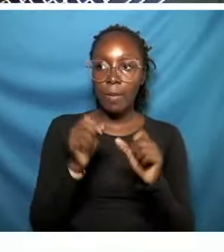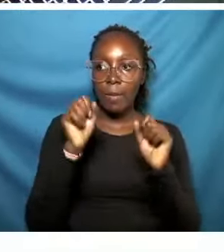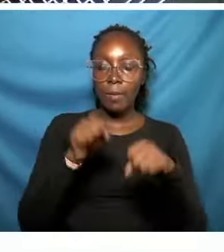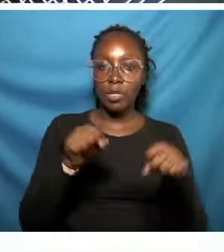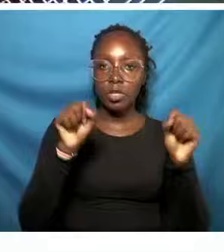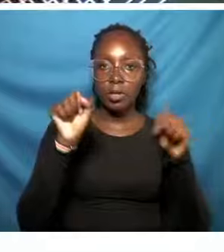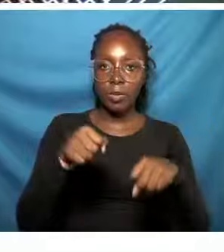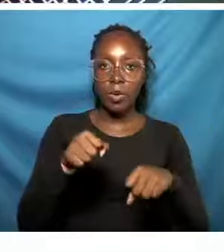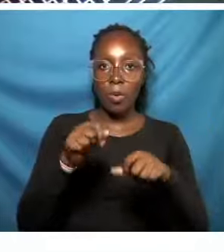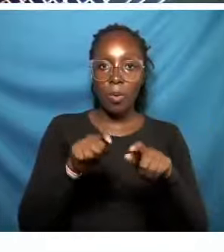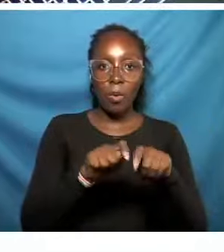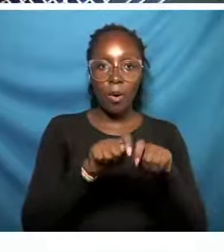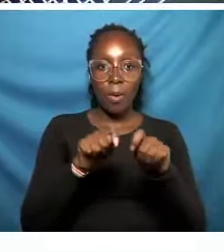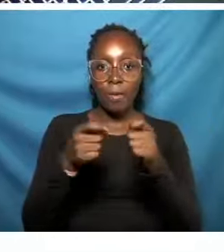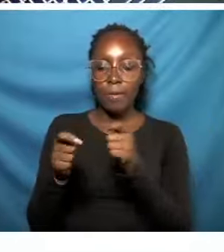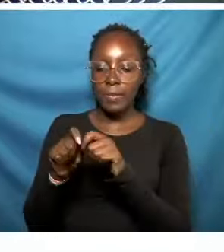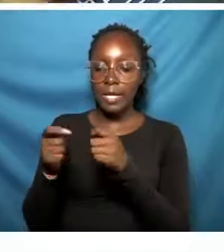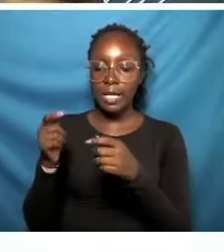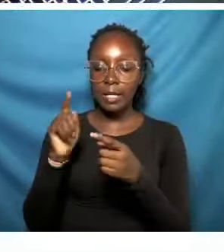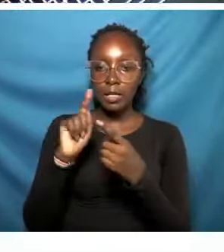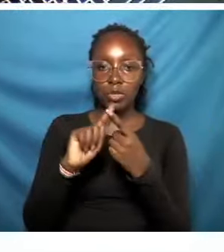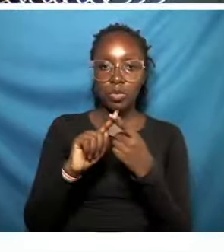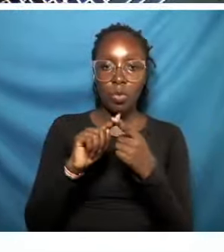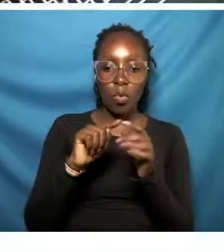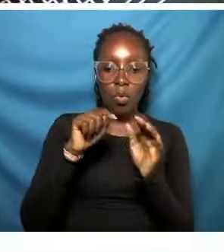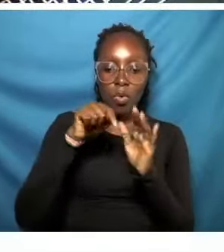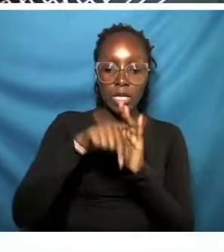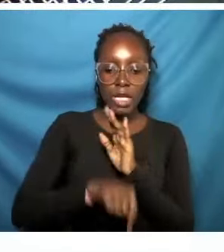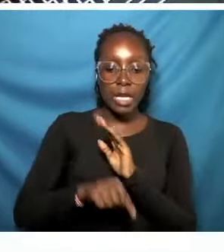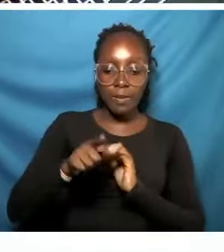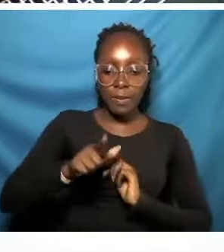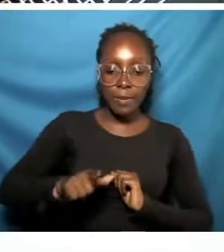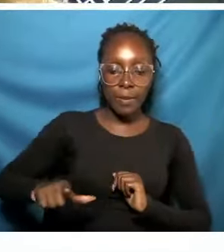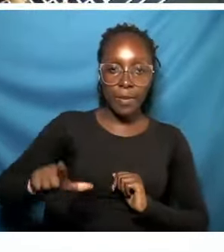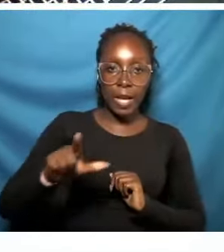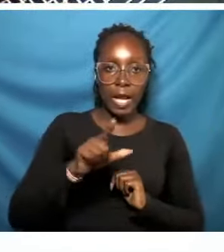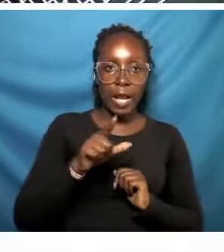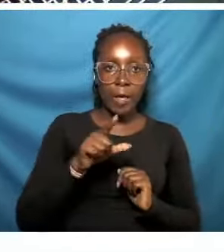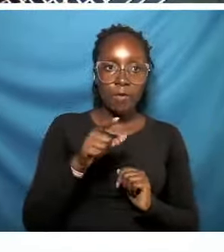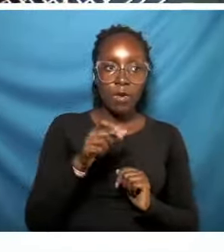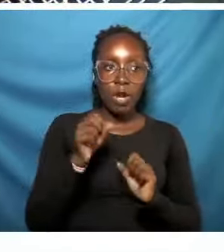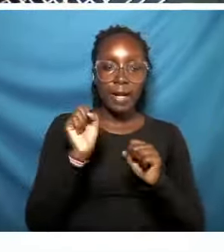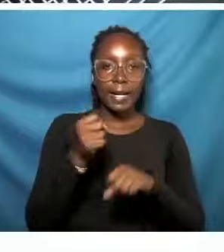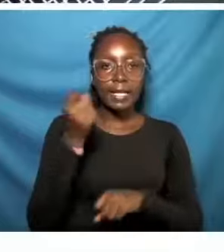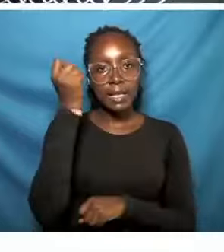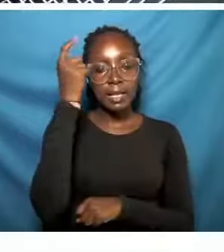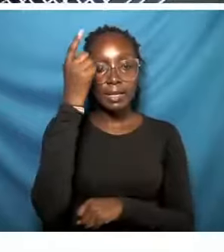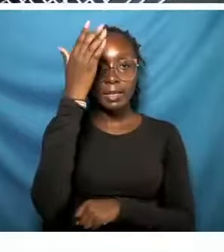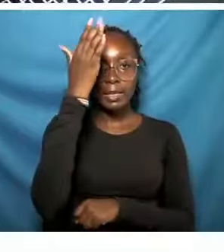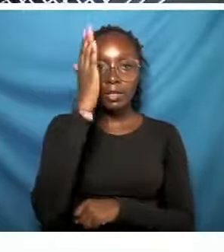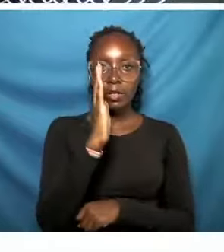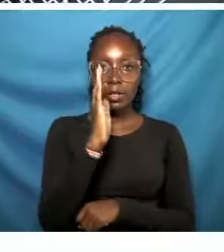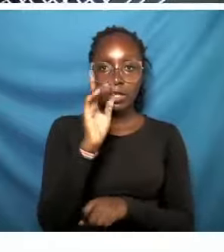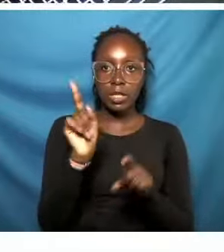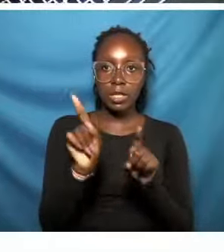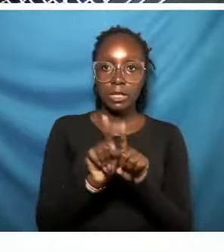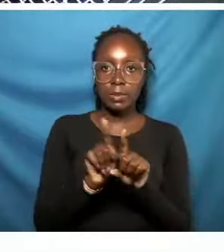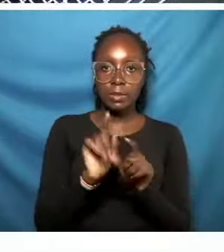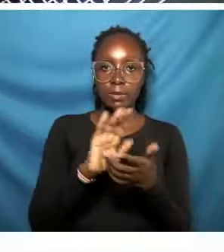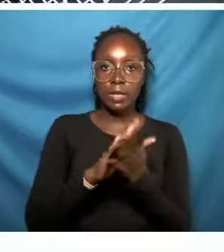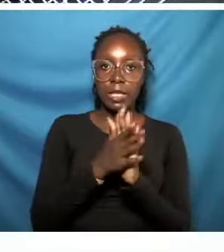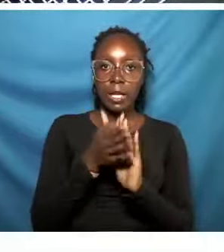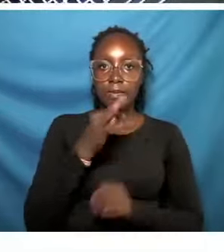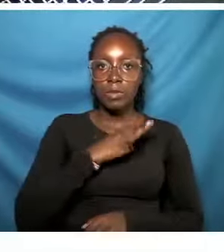to break into a deeper level of understanding God and being spiritual